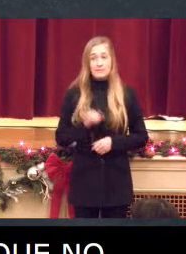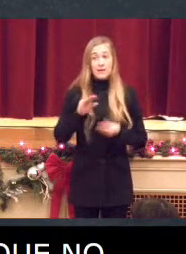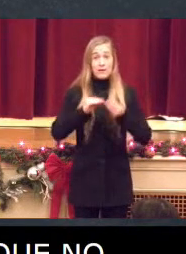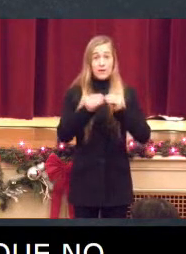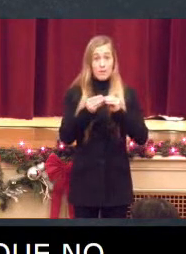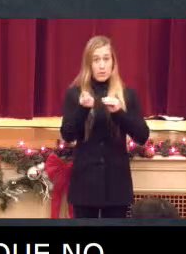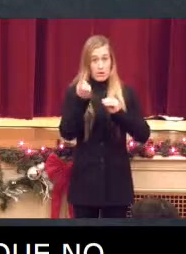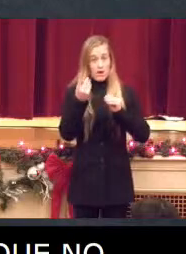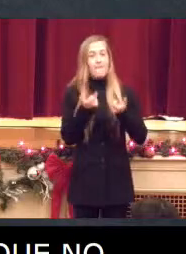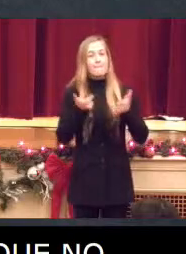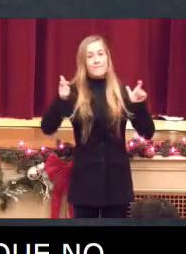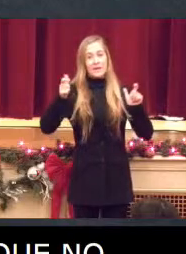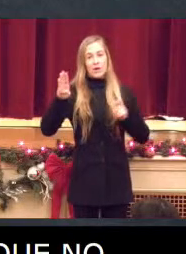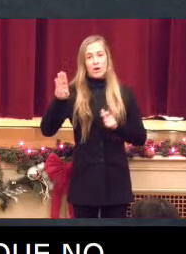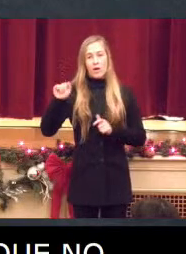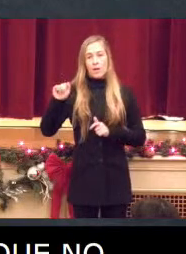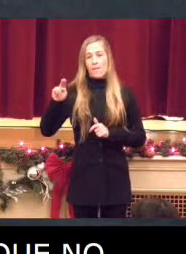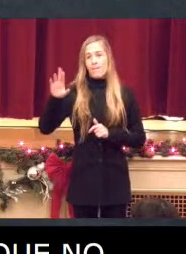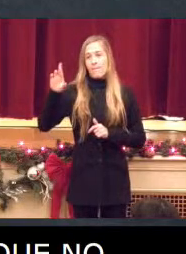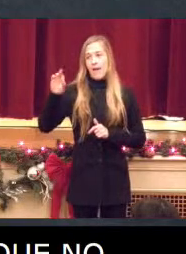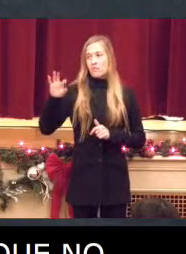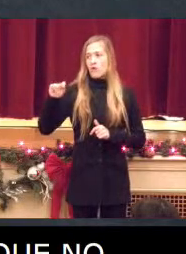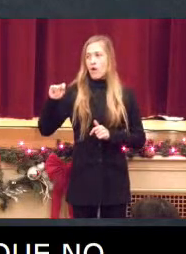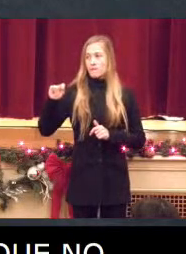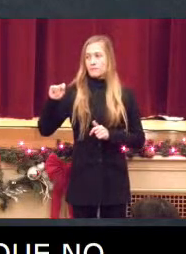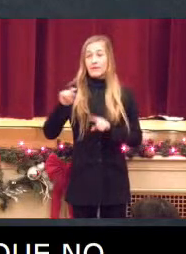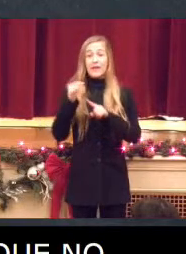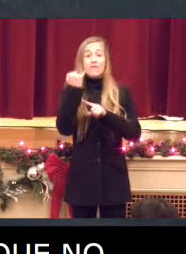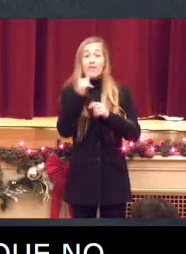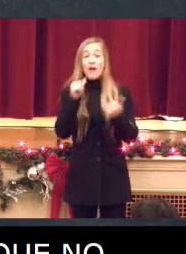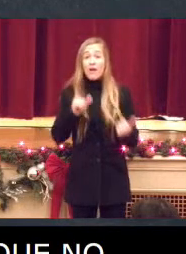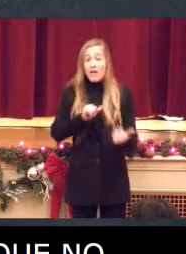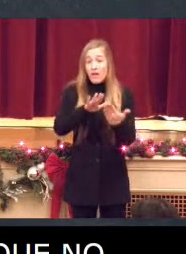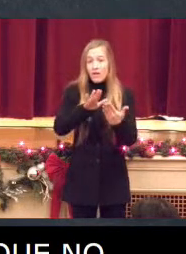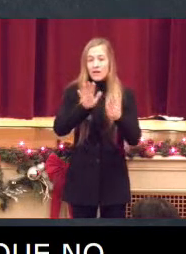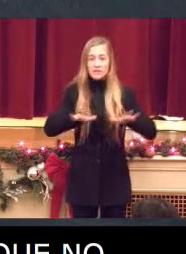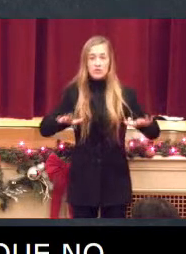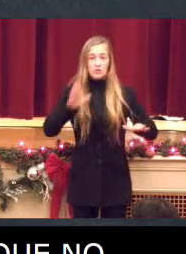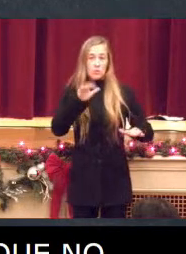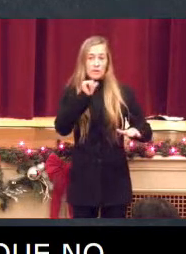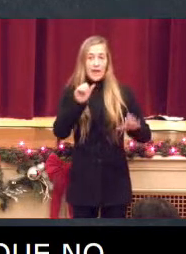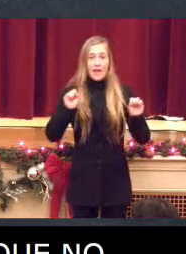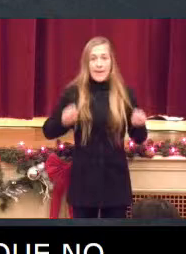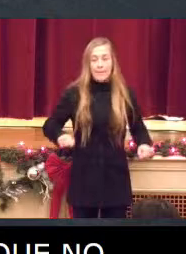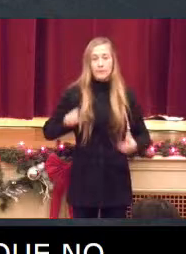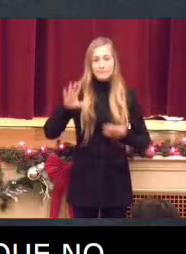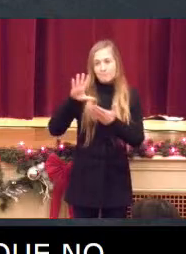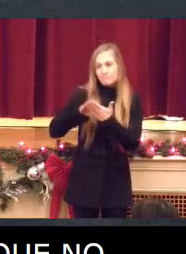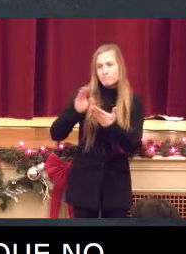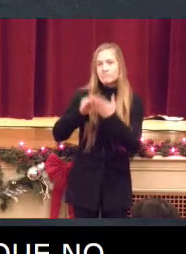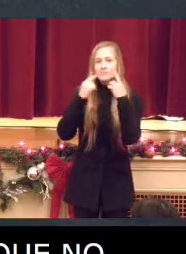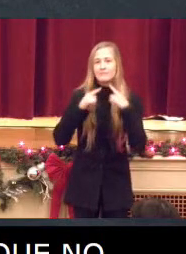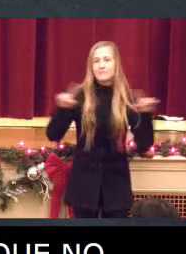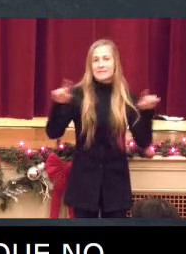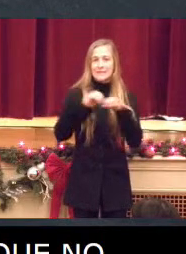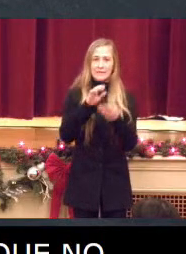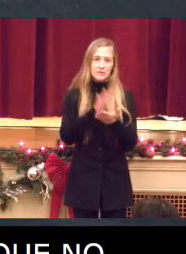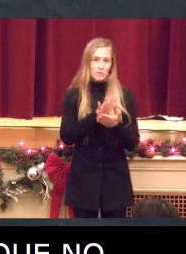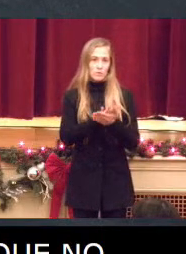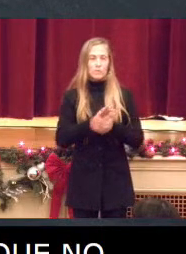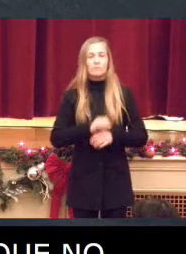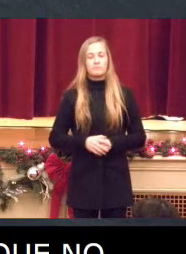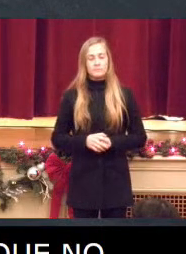in Bancroft, but if we don't address that, those children aren't going to be able to learn, and children aren't them because